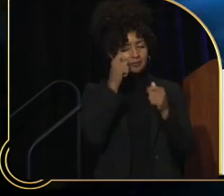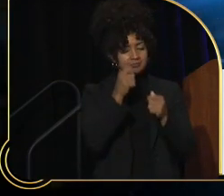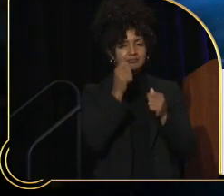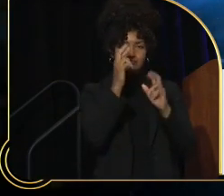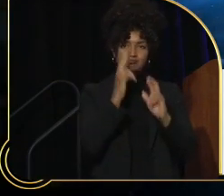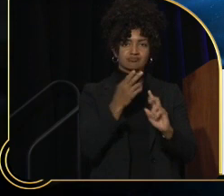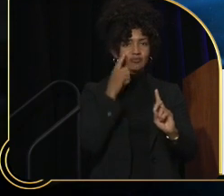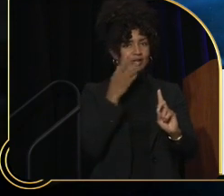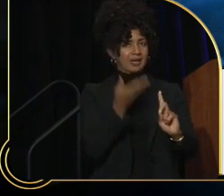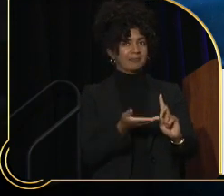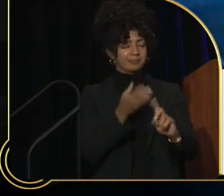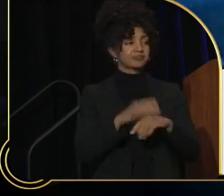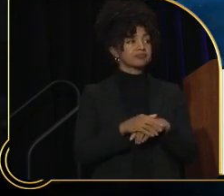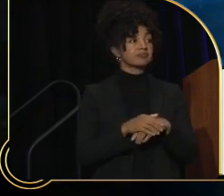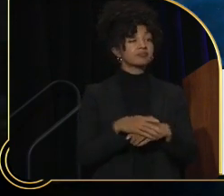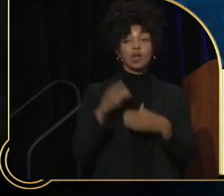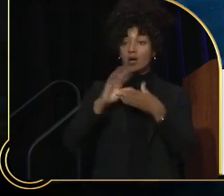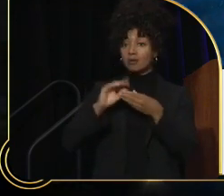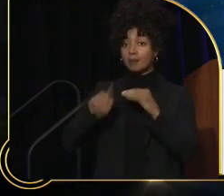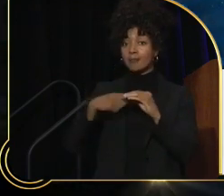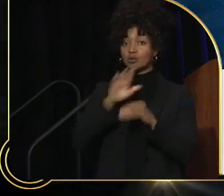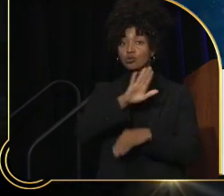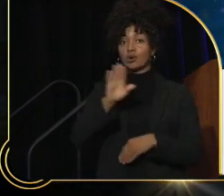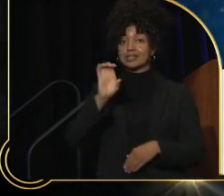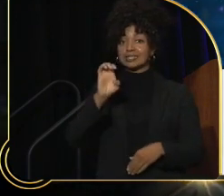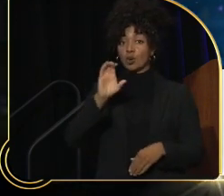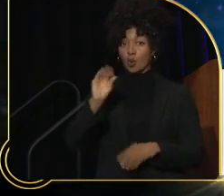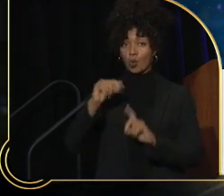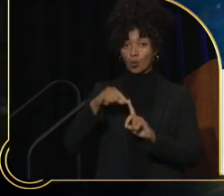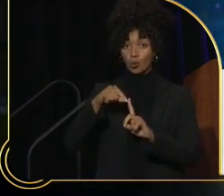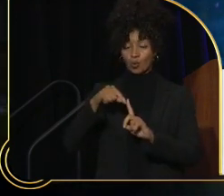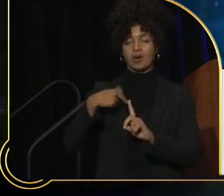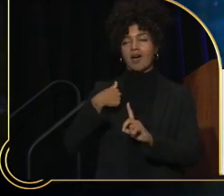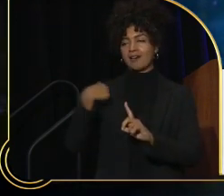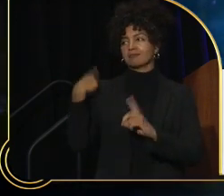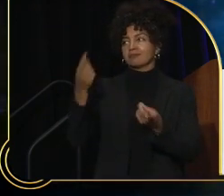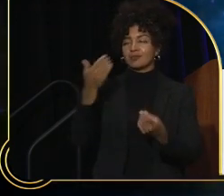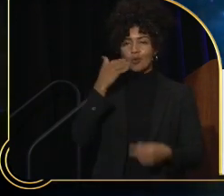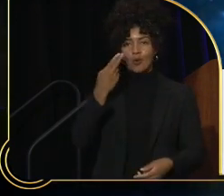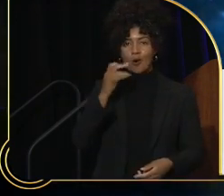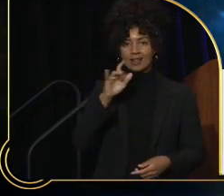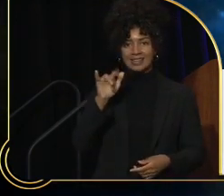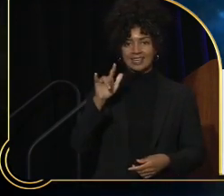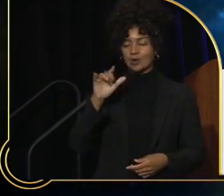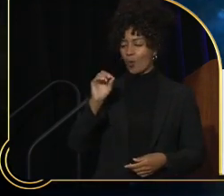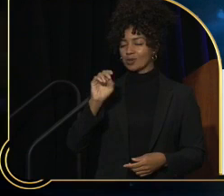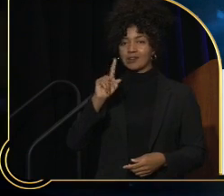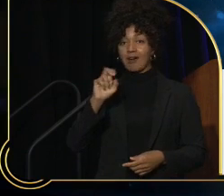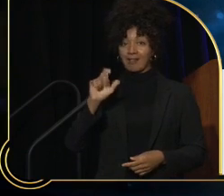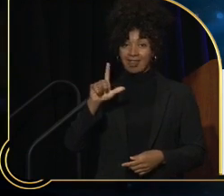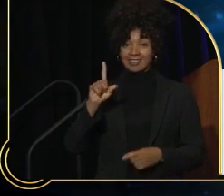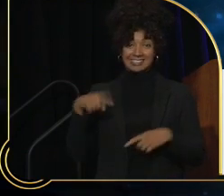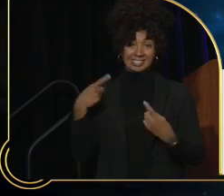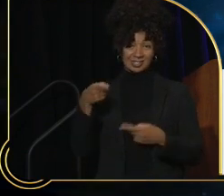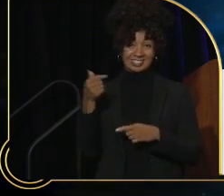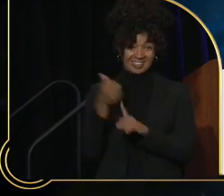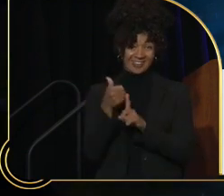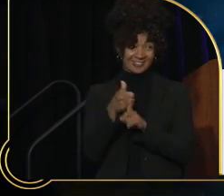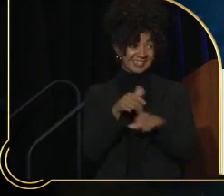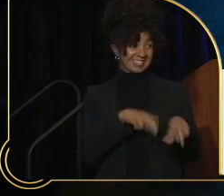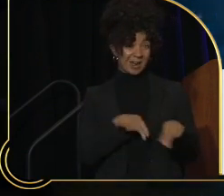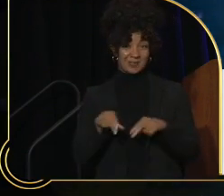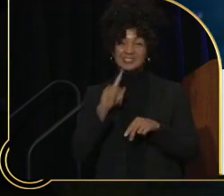CEO. I have known Holly O'Donnell since she was, can I say, in diapers? Because she really was back then. That's